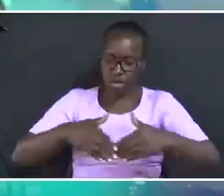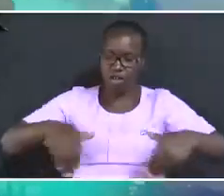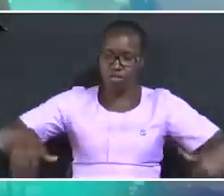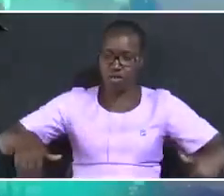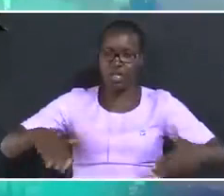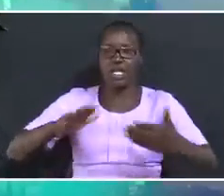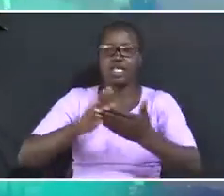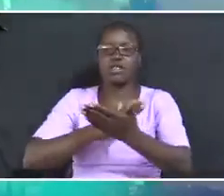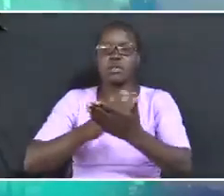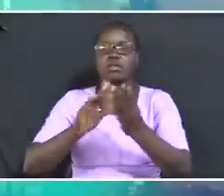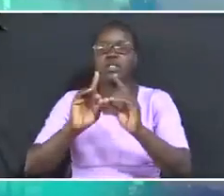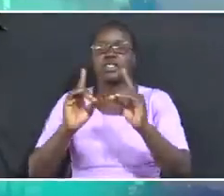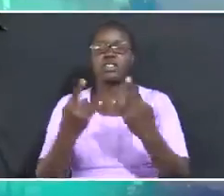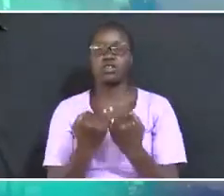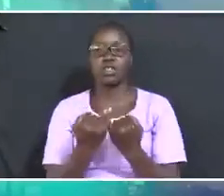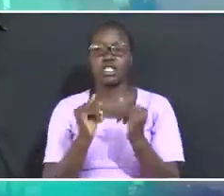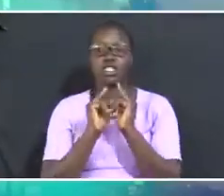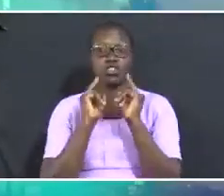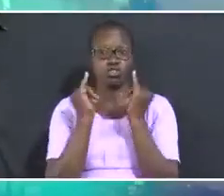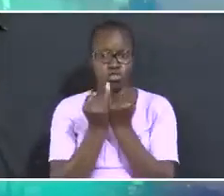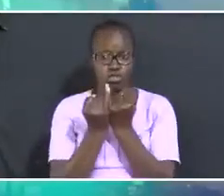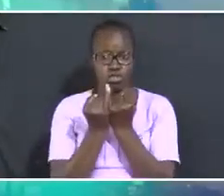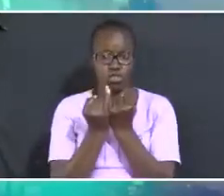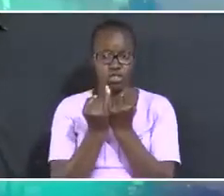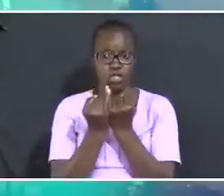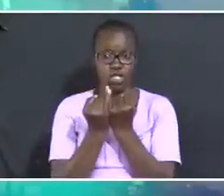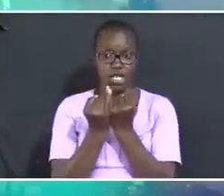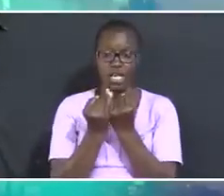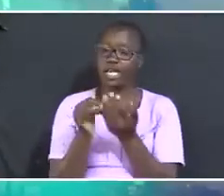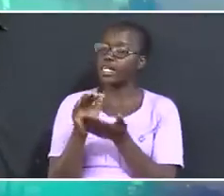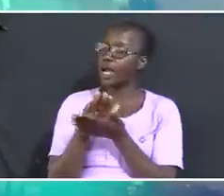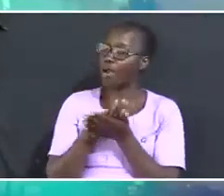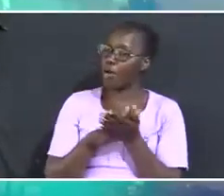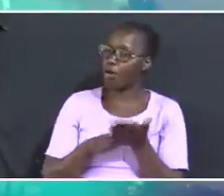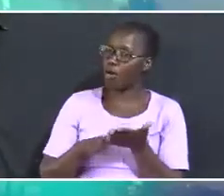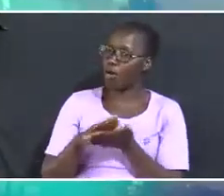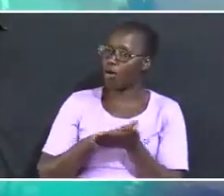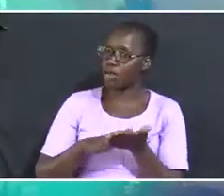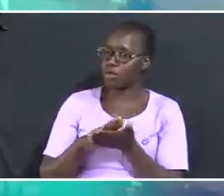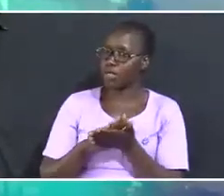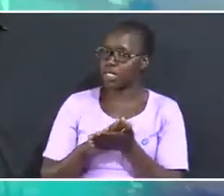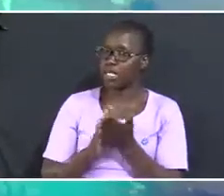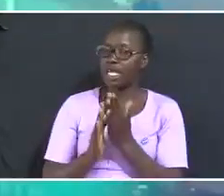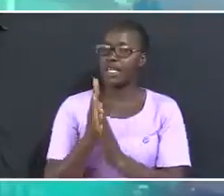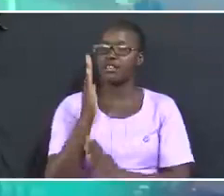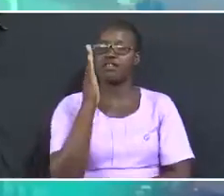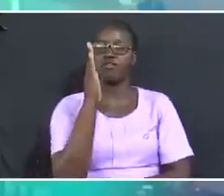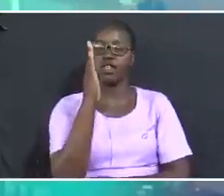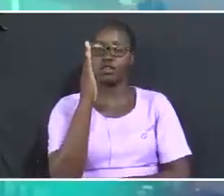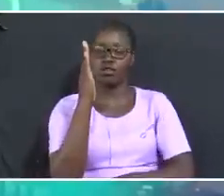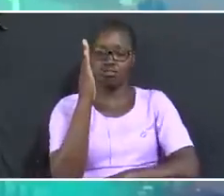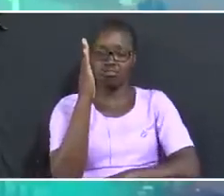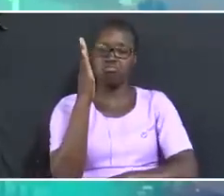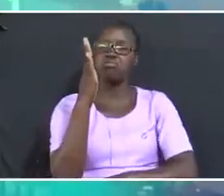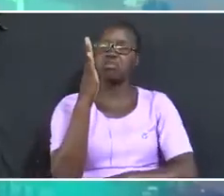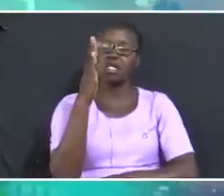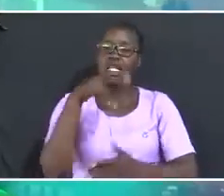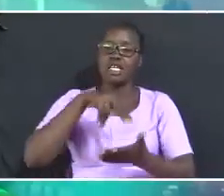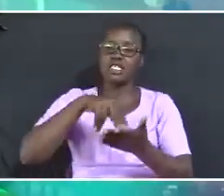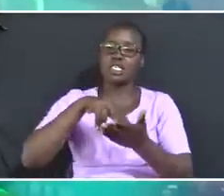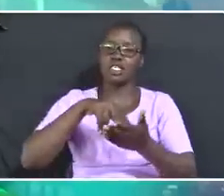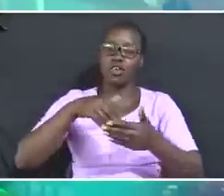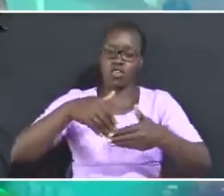So that is how it is. It is standing on the base. The vertical structure is standing on